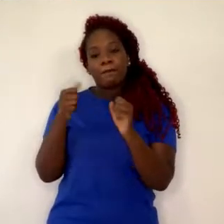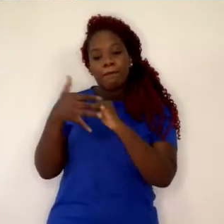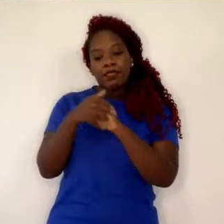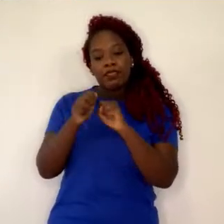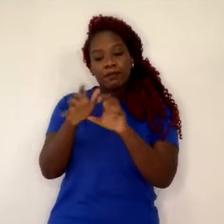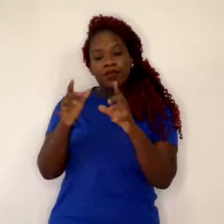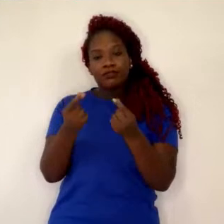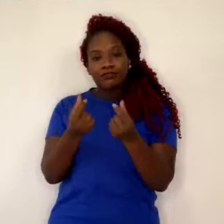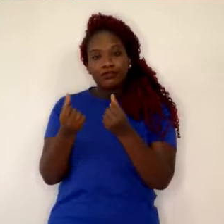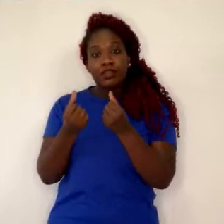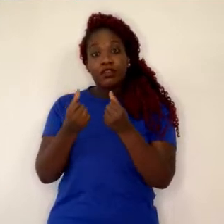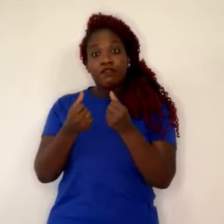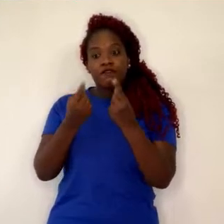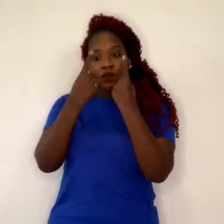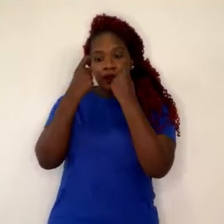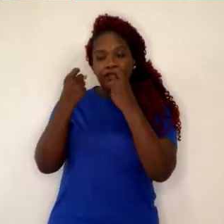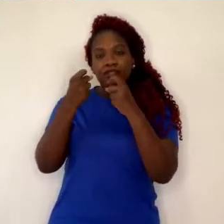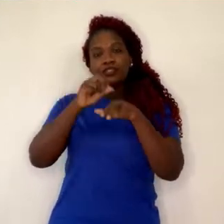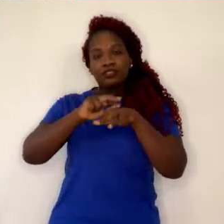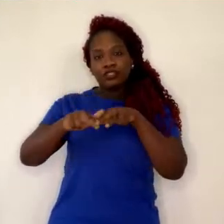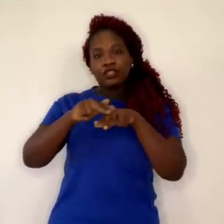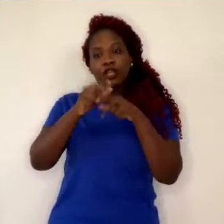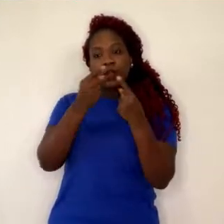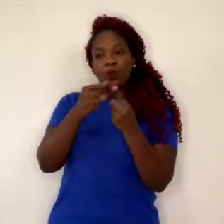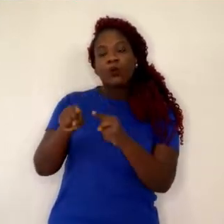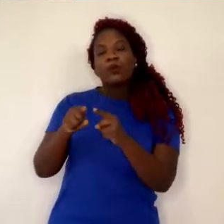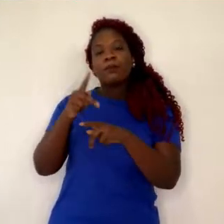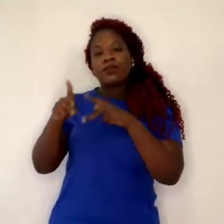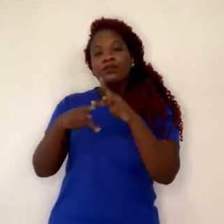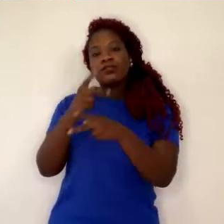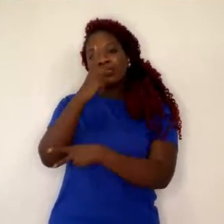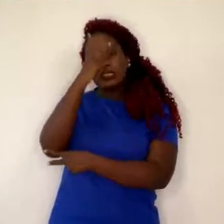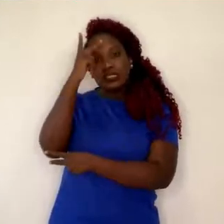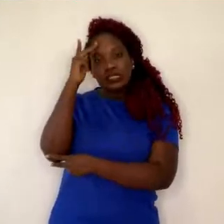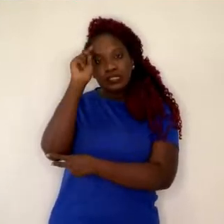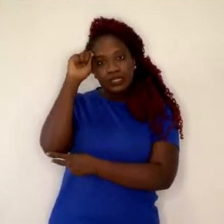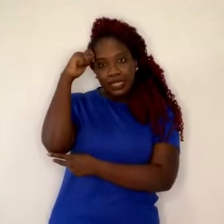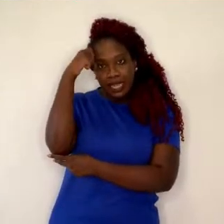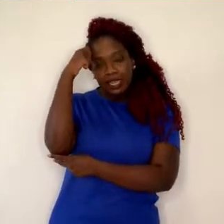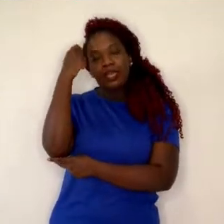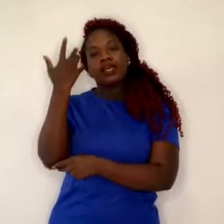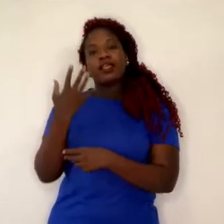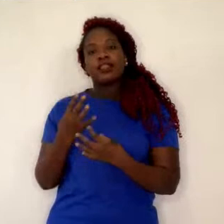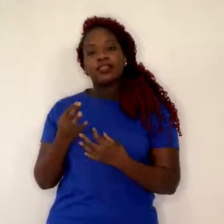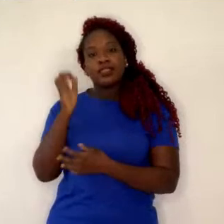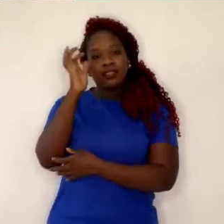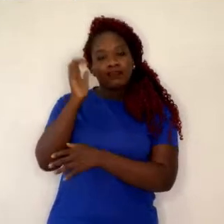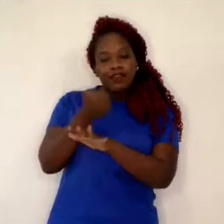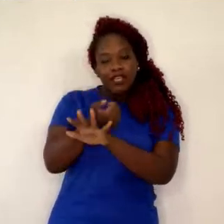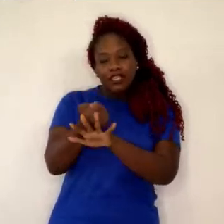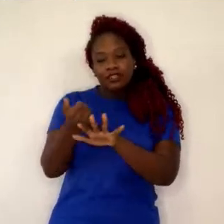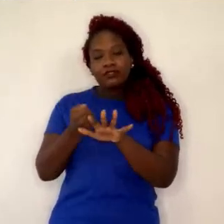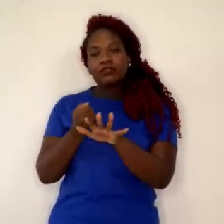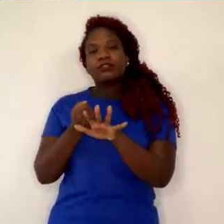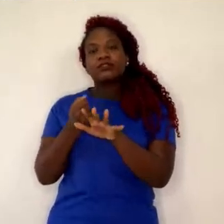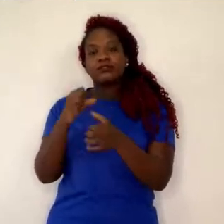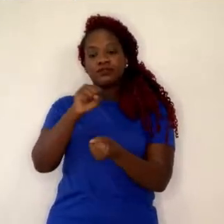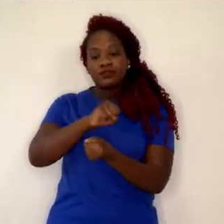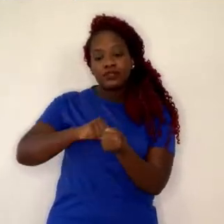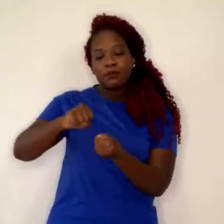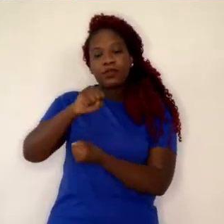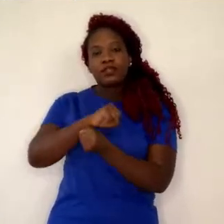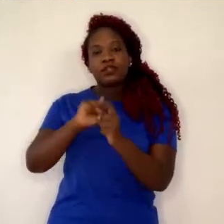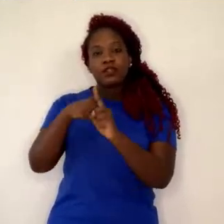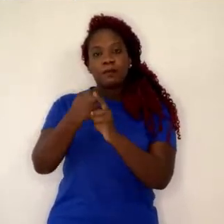transformation, pandemics and income, gender violence, gender against the Black population, conspiracy theories,